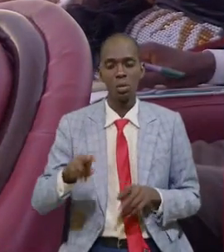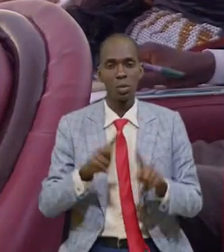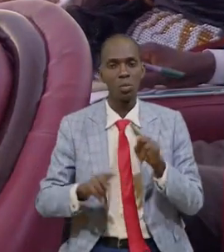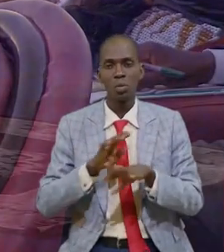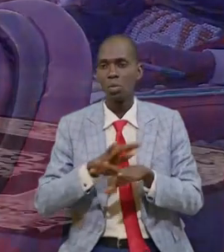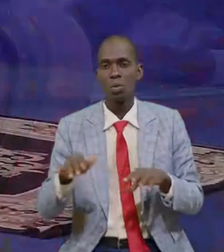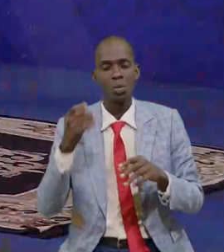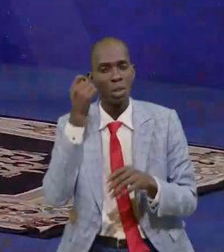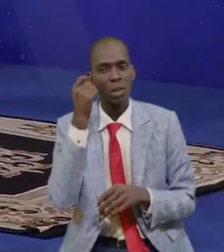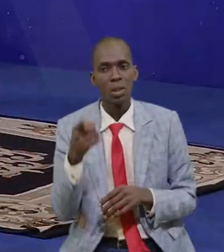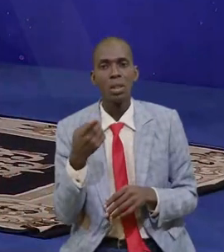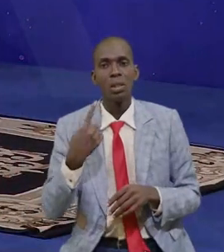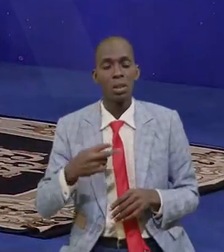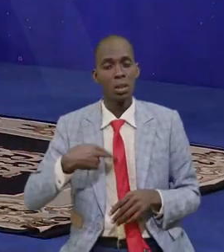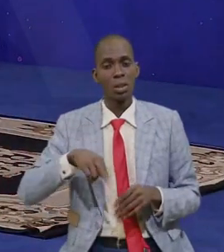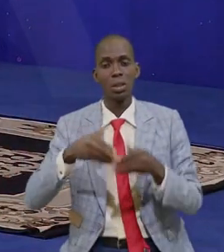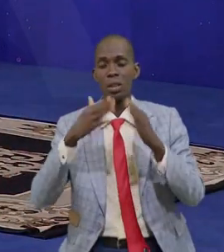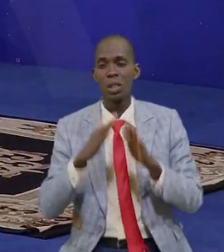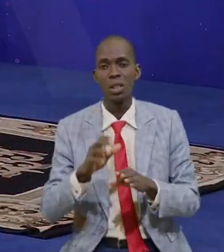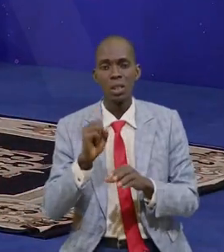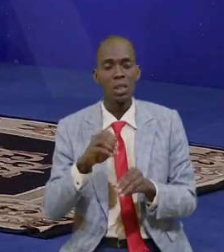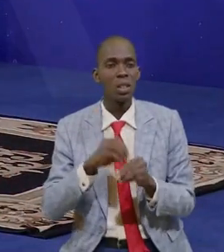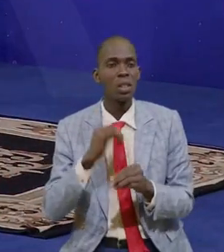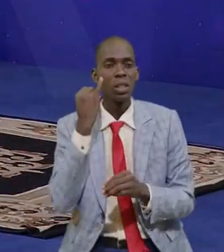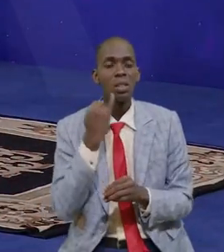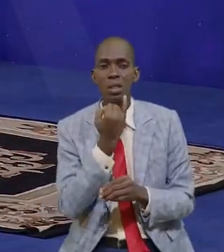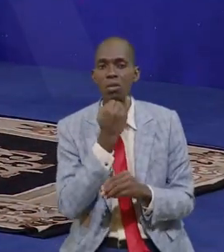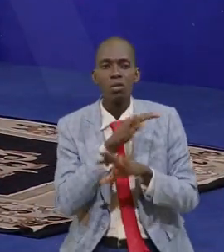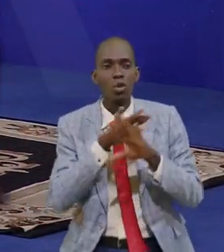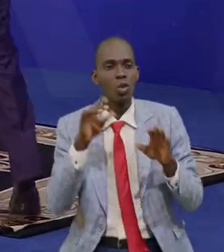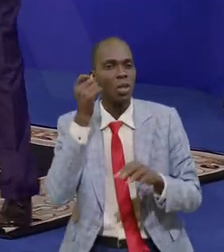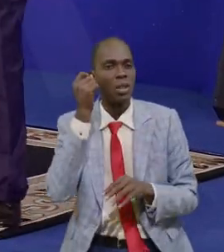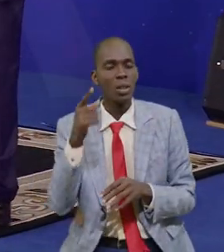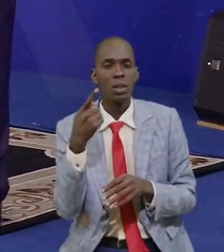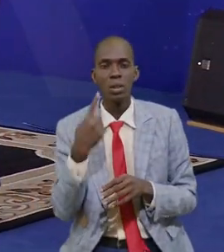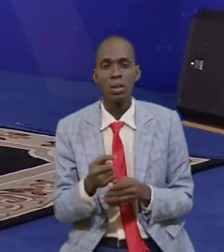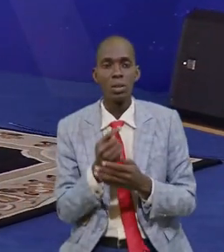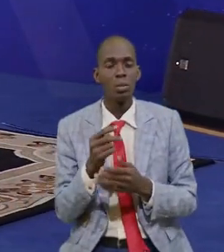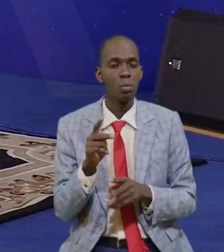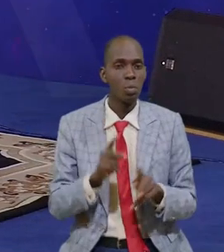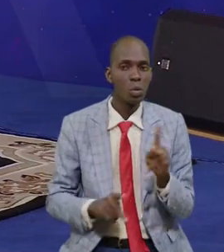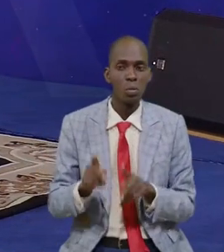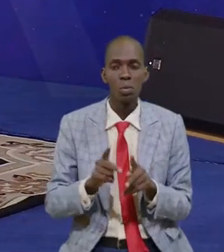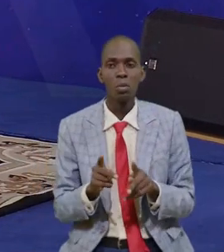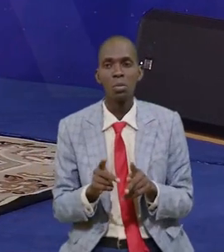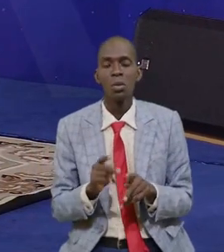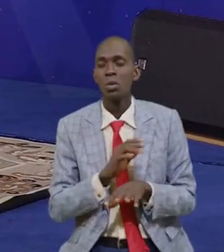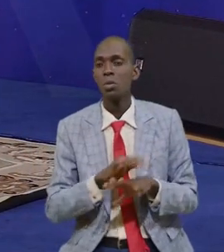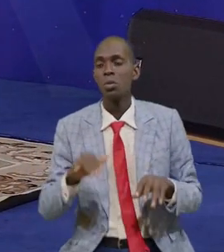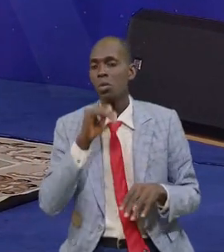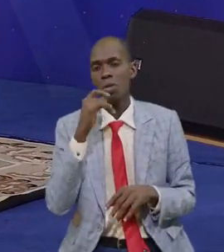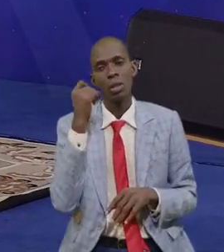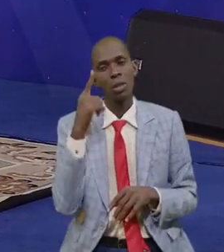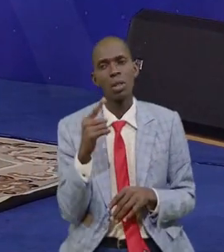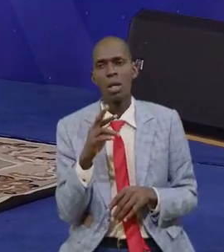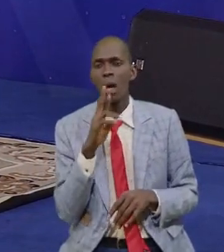understand, religious leaders in Israel did not understand, Nicodemus did not understand. Are you a ruler in